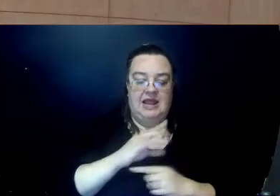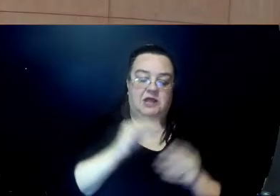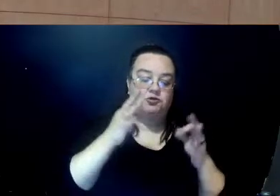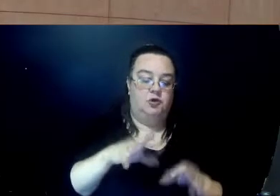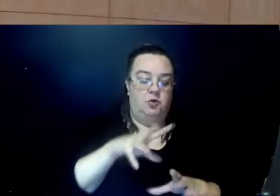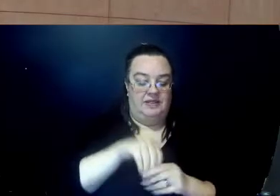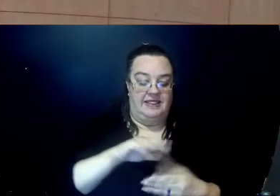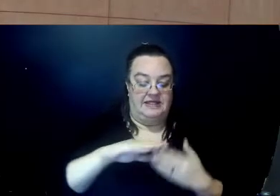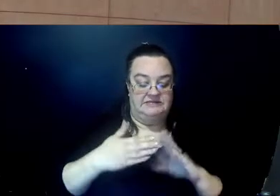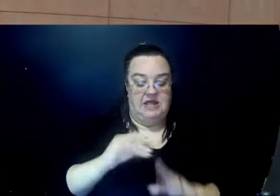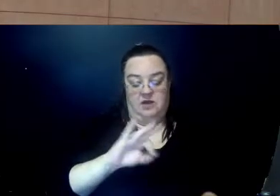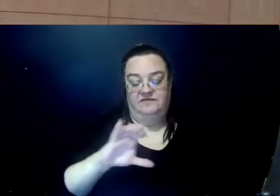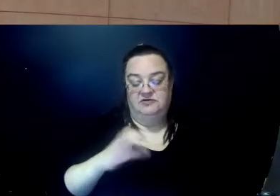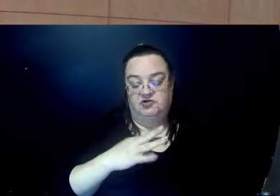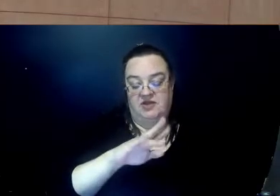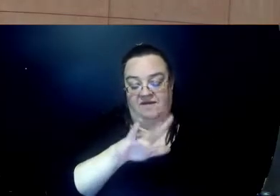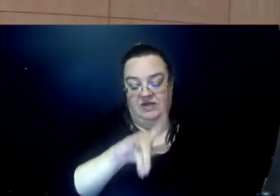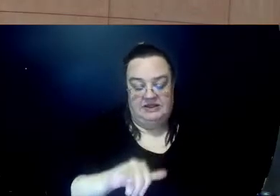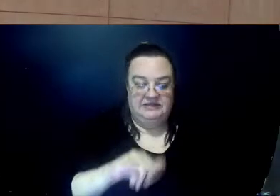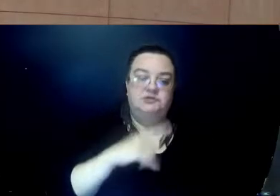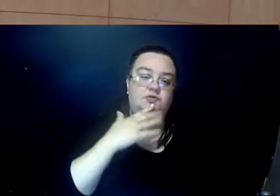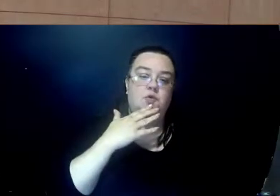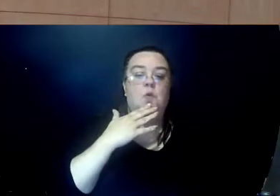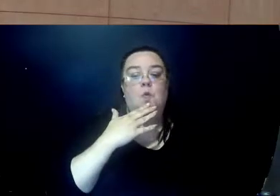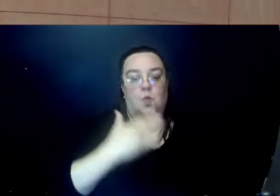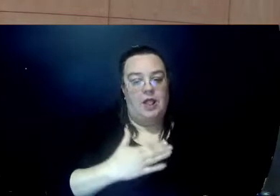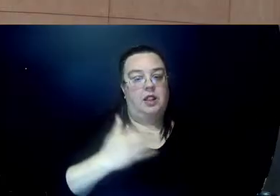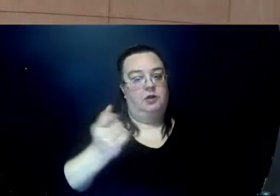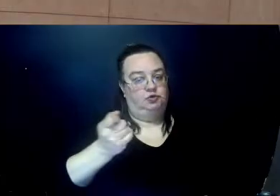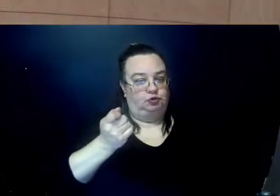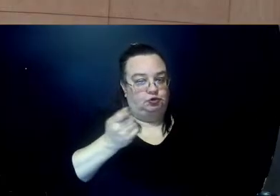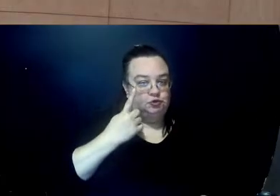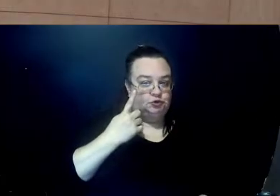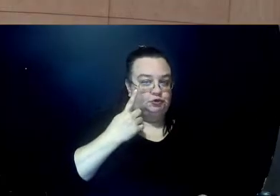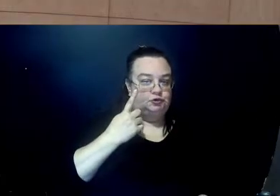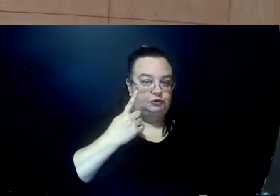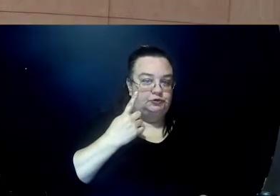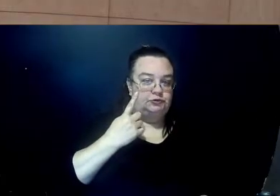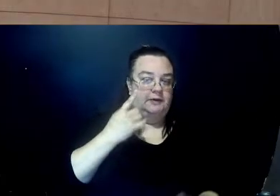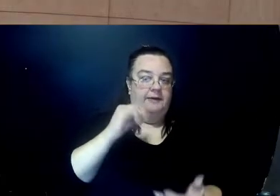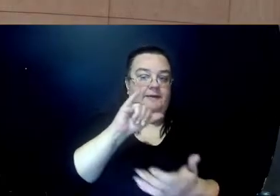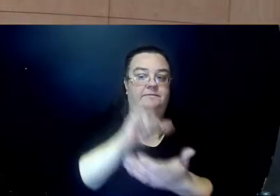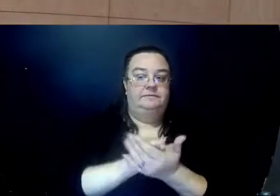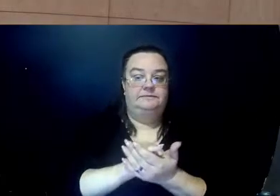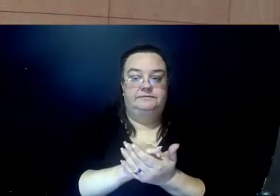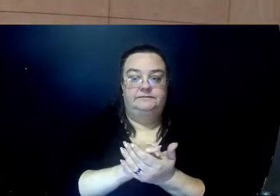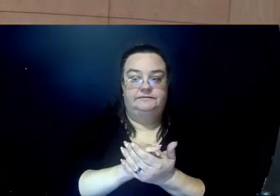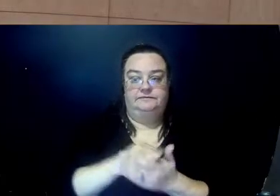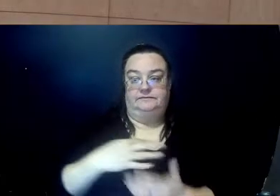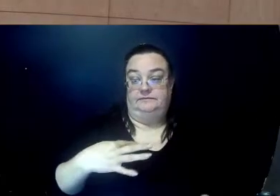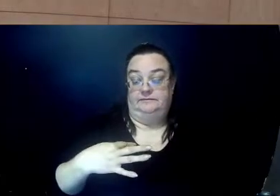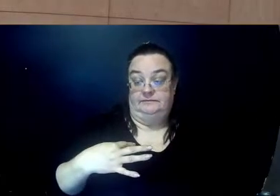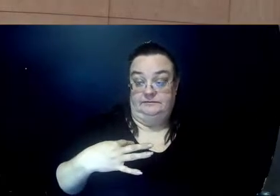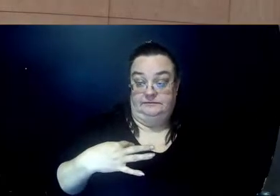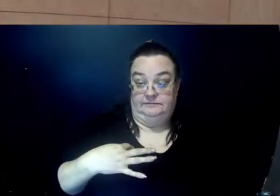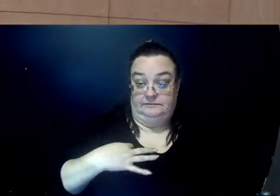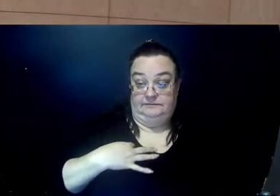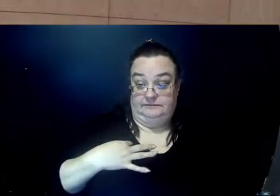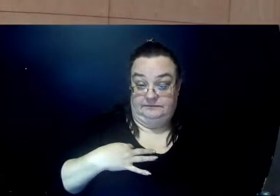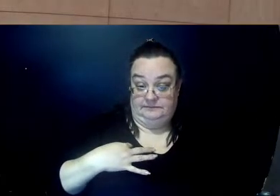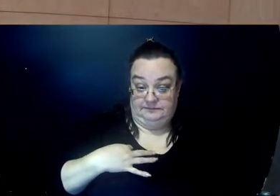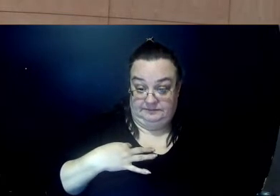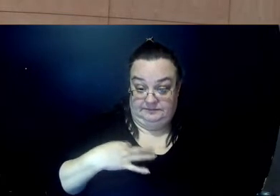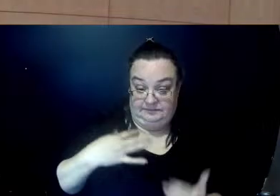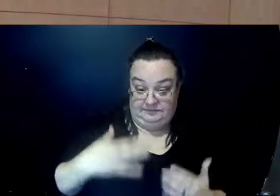Cheverly, it is well understood that a candidate can